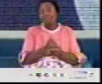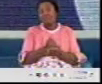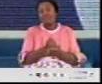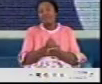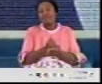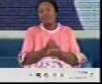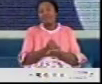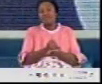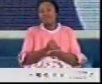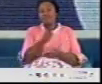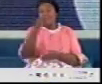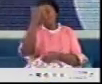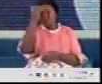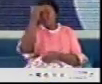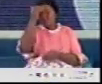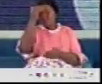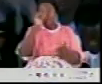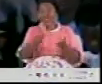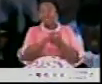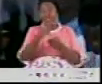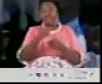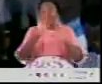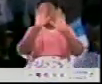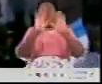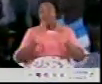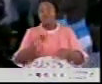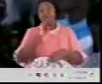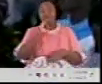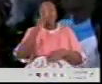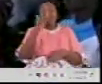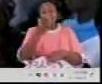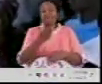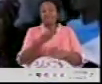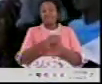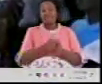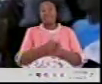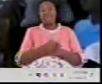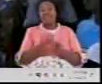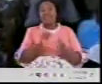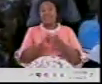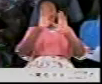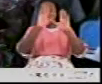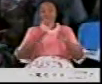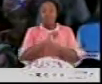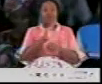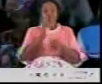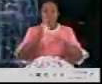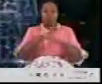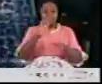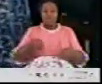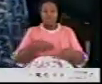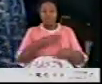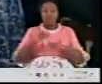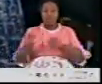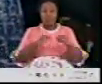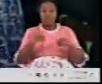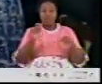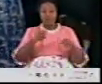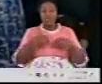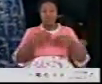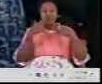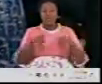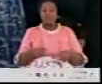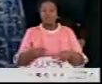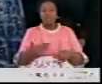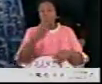that the miracle is there a performance would have taken place blind